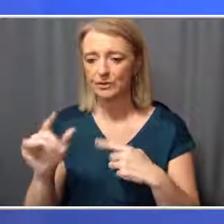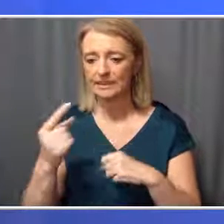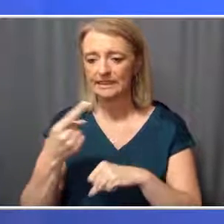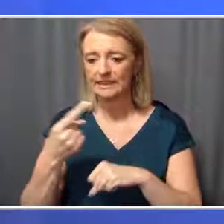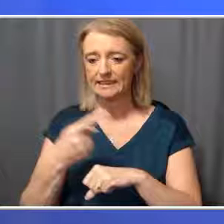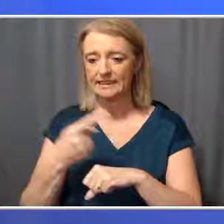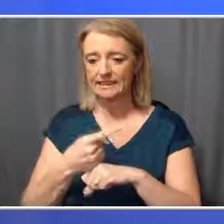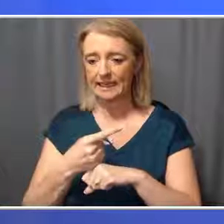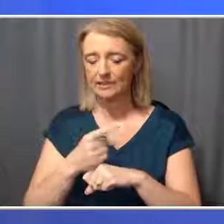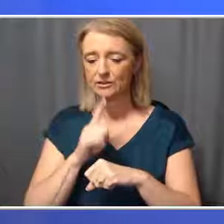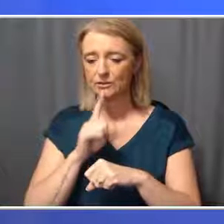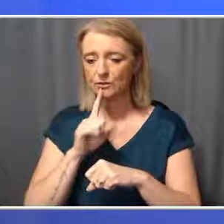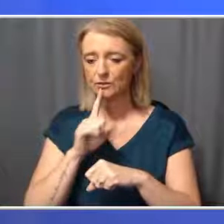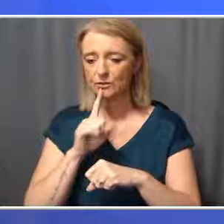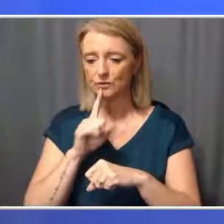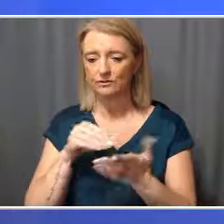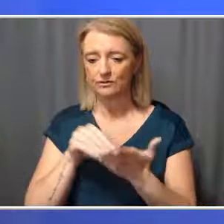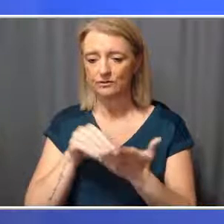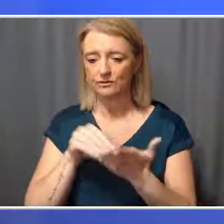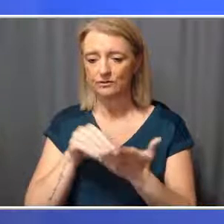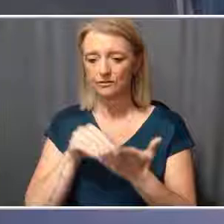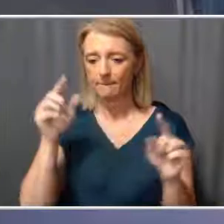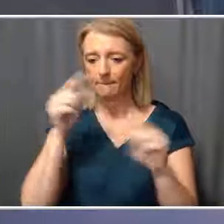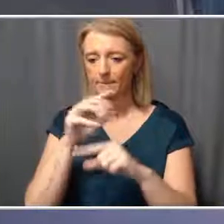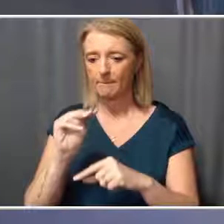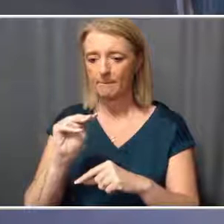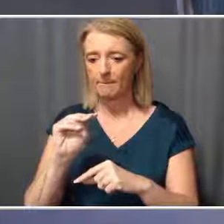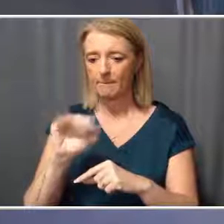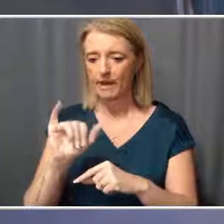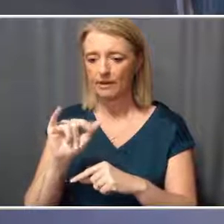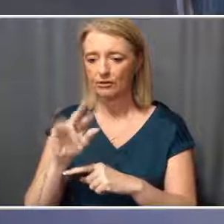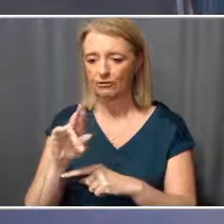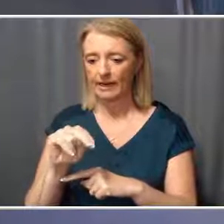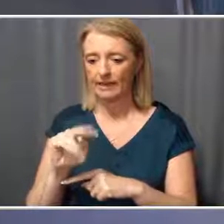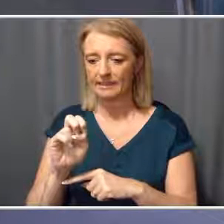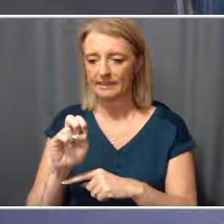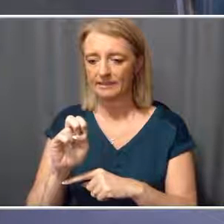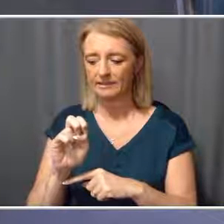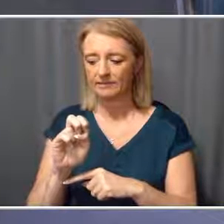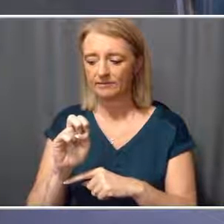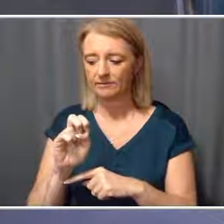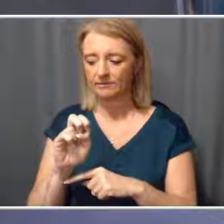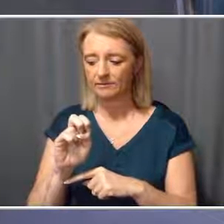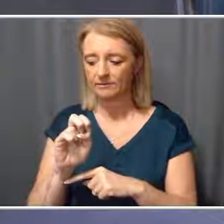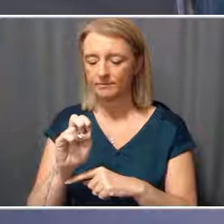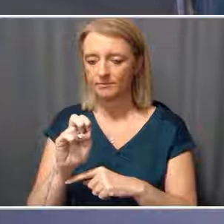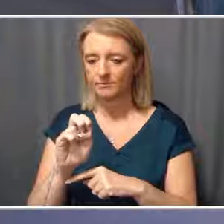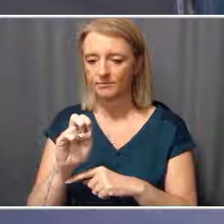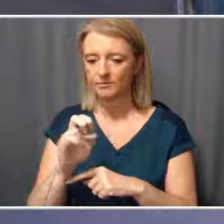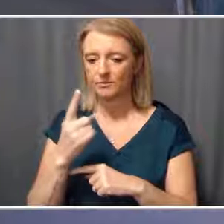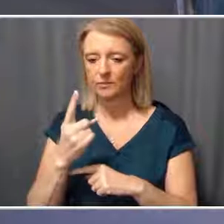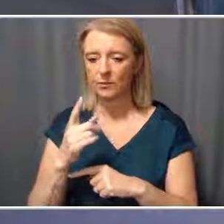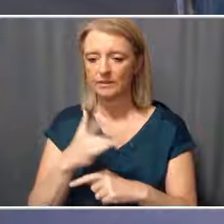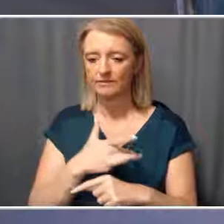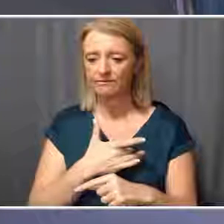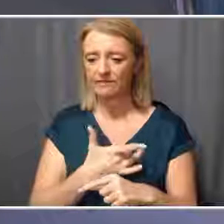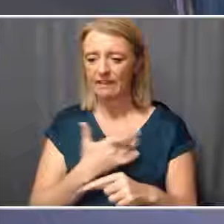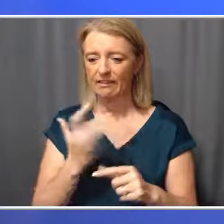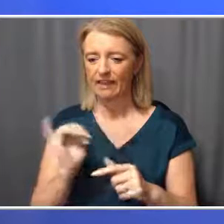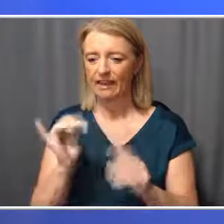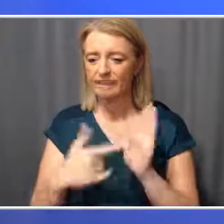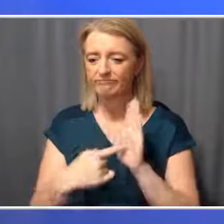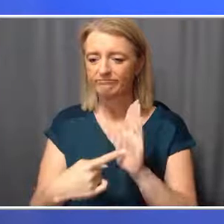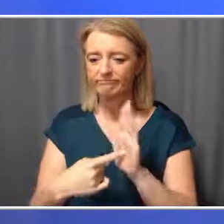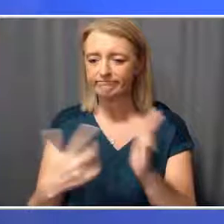little bit of throbbing, and then would just build and spread, kind of across my head. Every once in a while, I remember a really